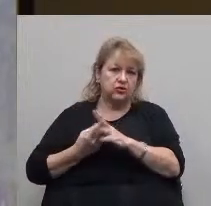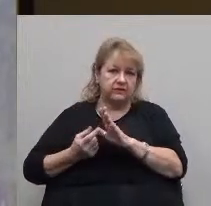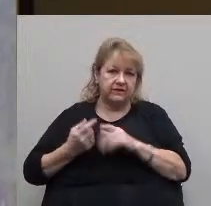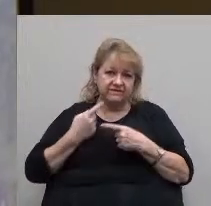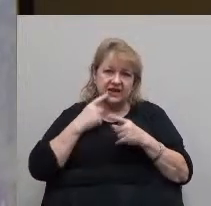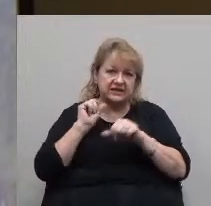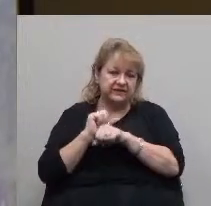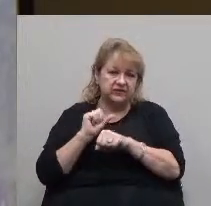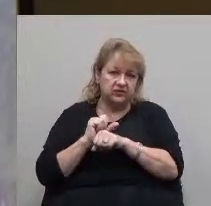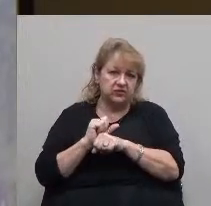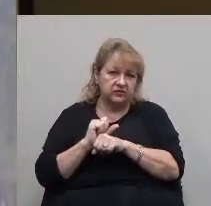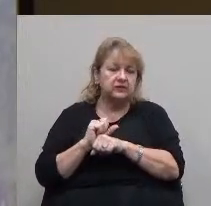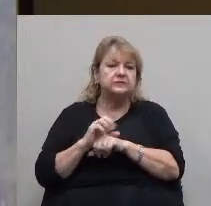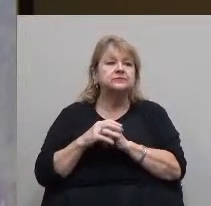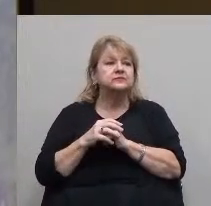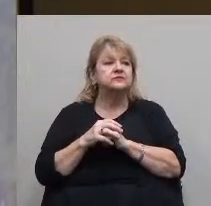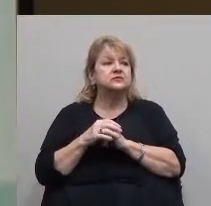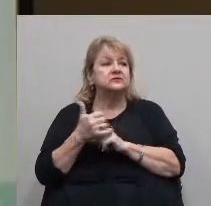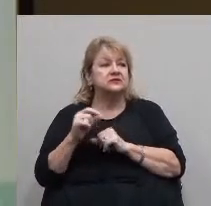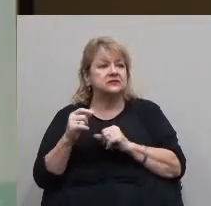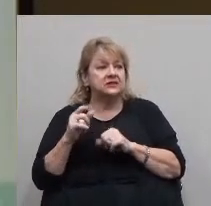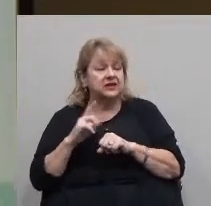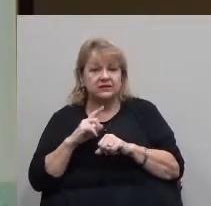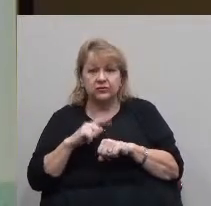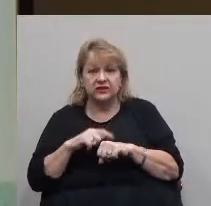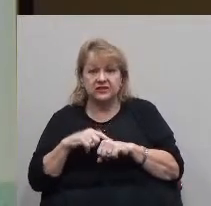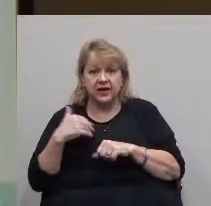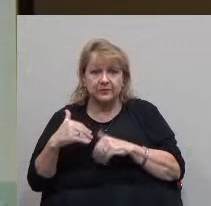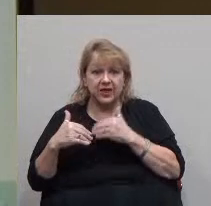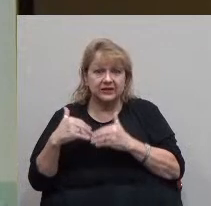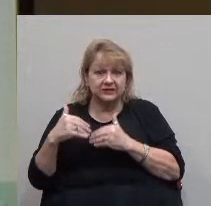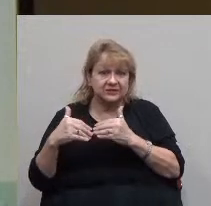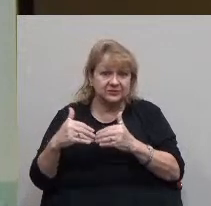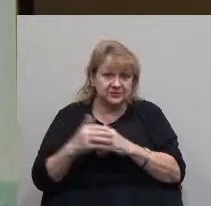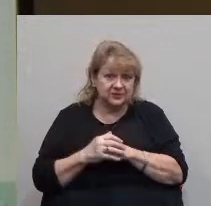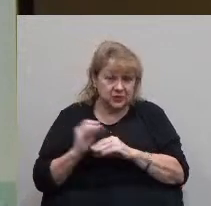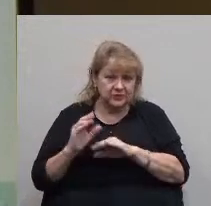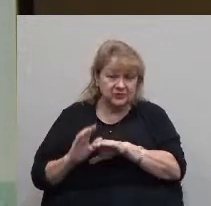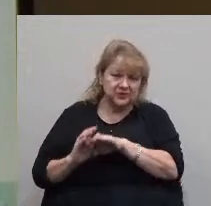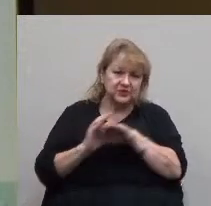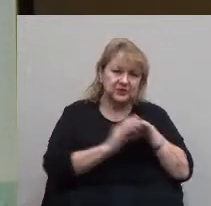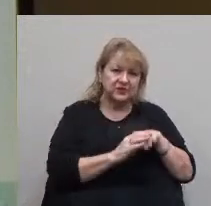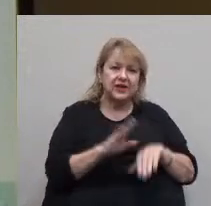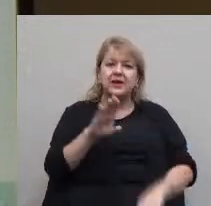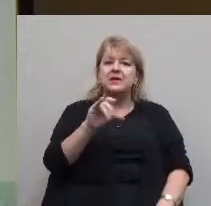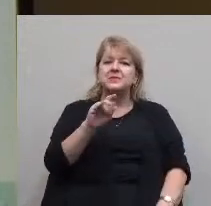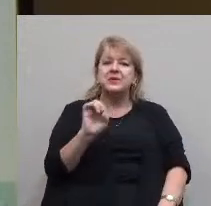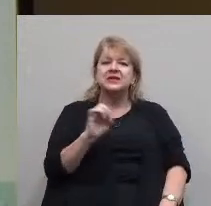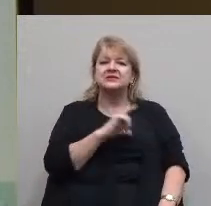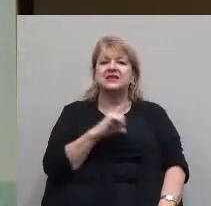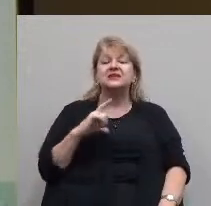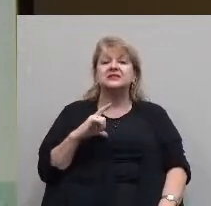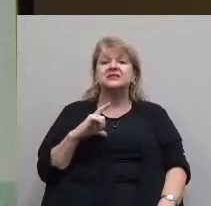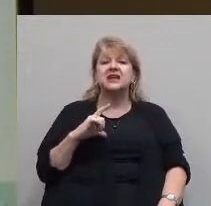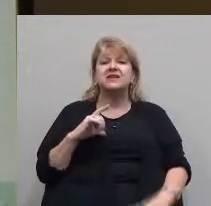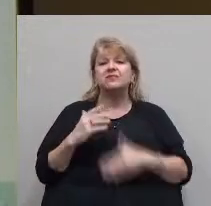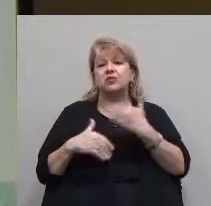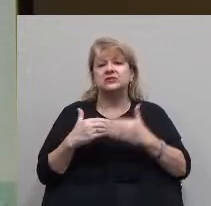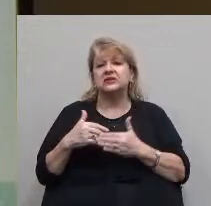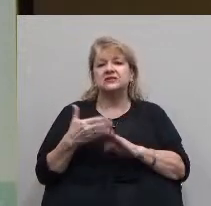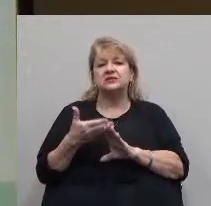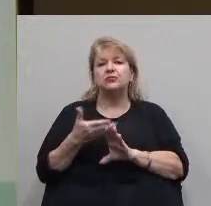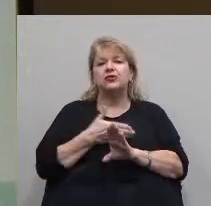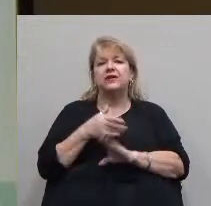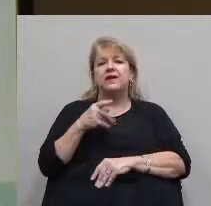timelines? Hearing none, we'll move on. So let's talk about our BESE legislative process timeline. So pre-April